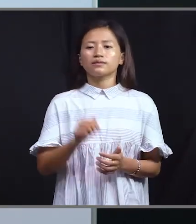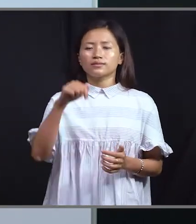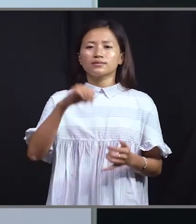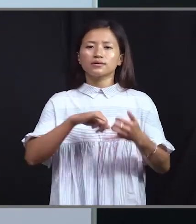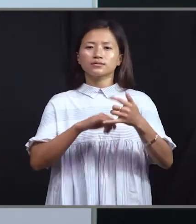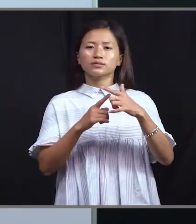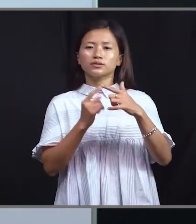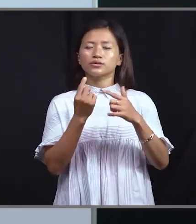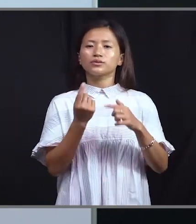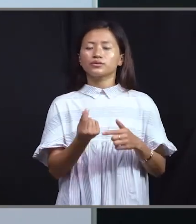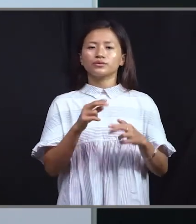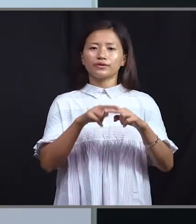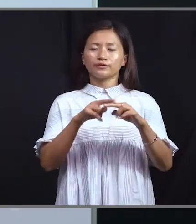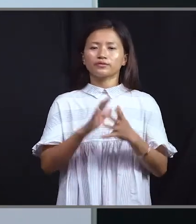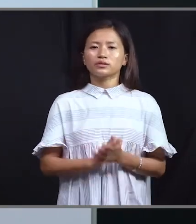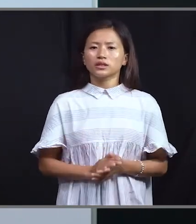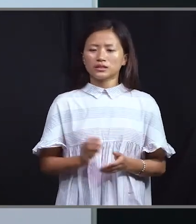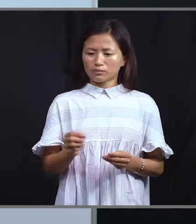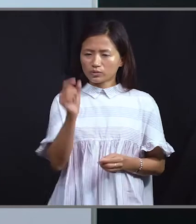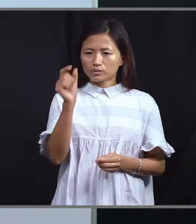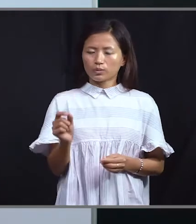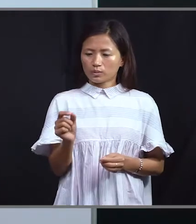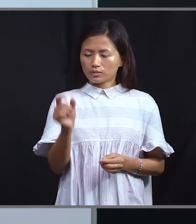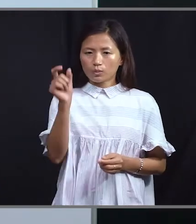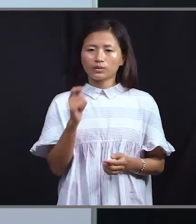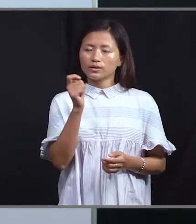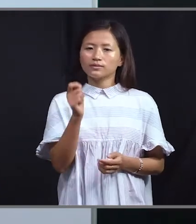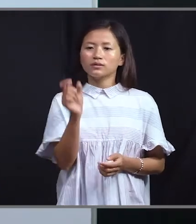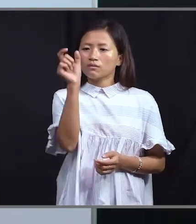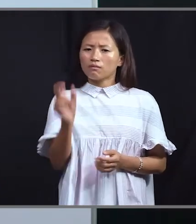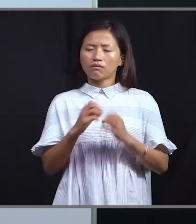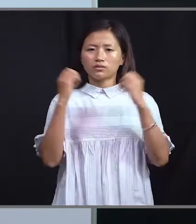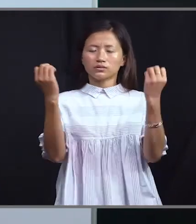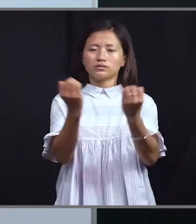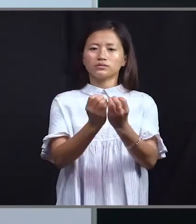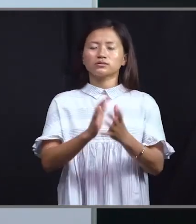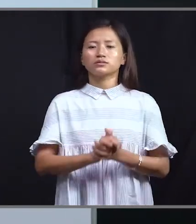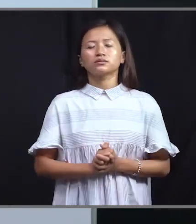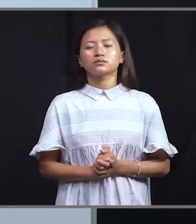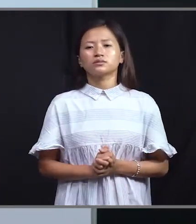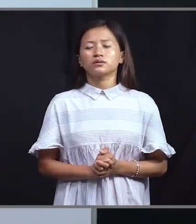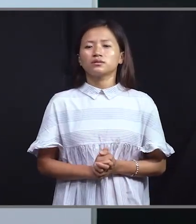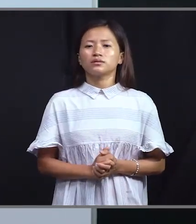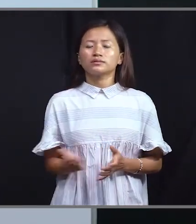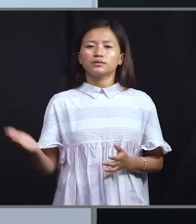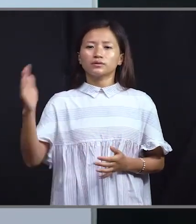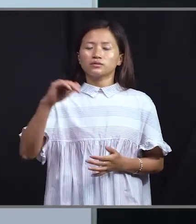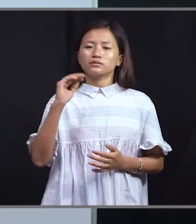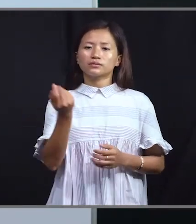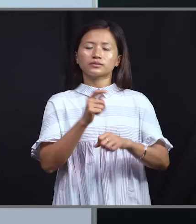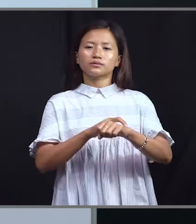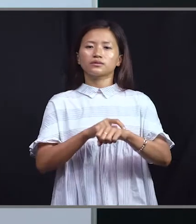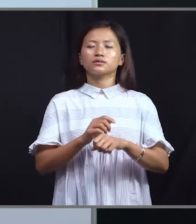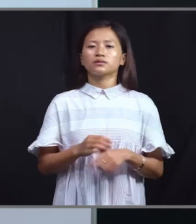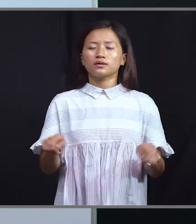here staffing relates to employees, the people who are working in that organization. It can be